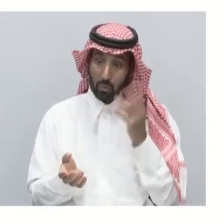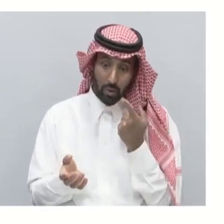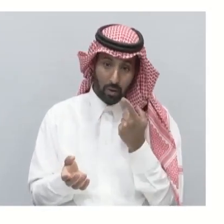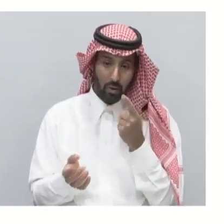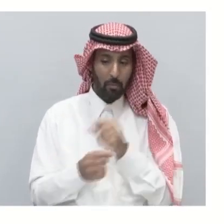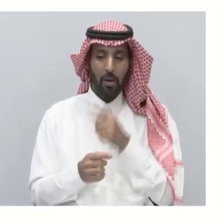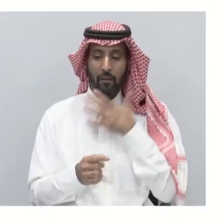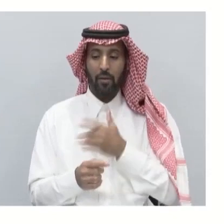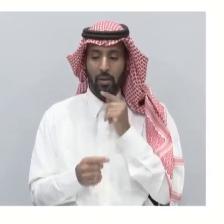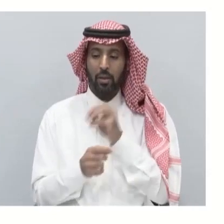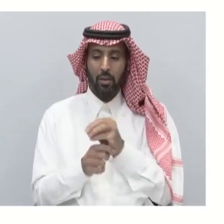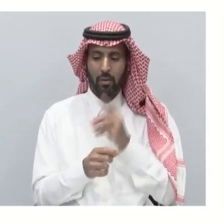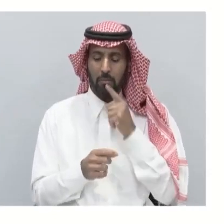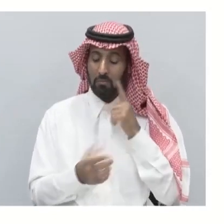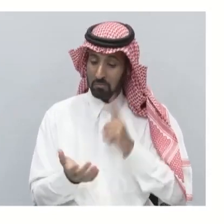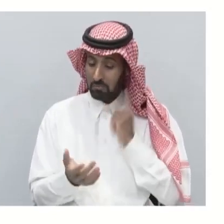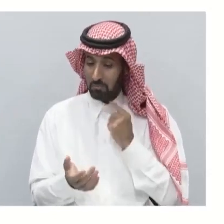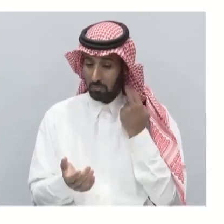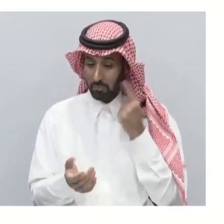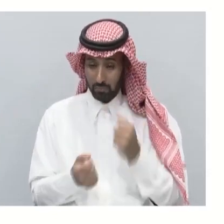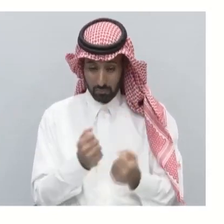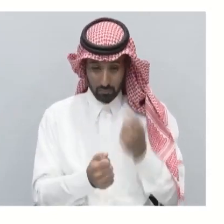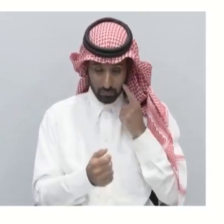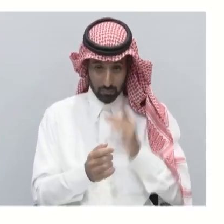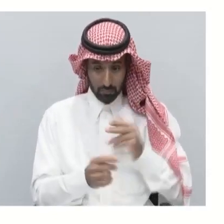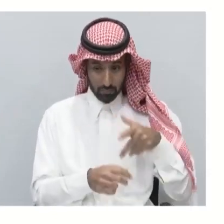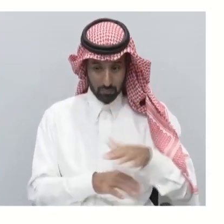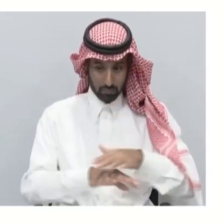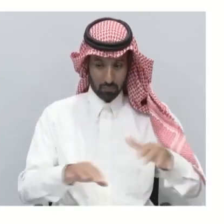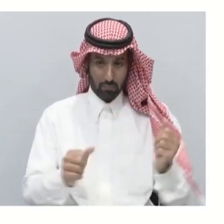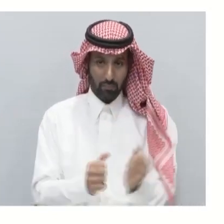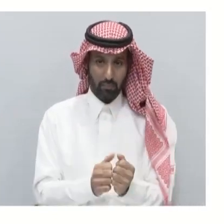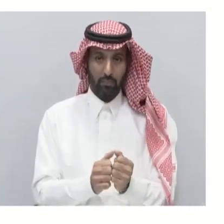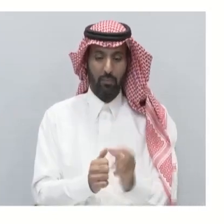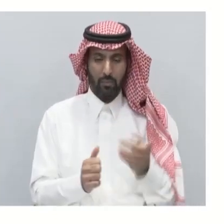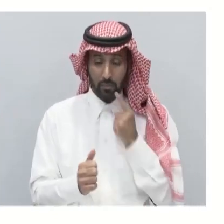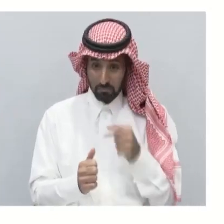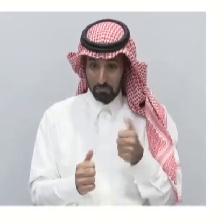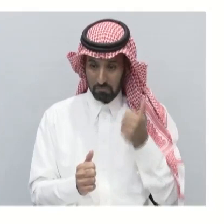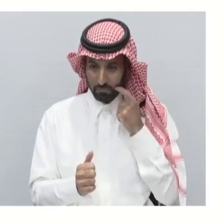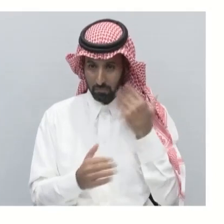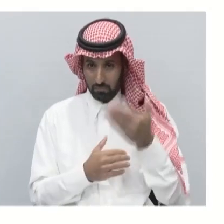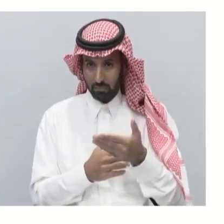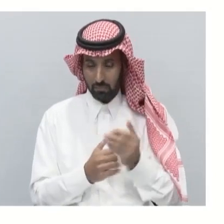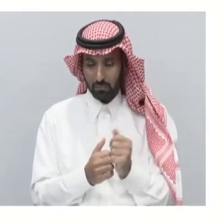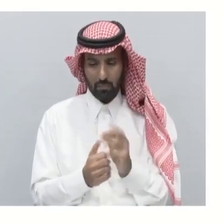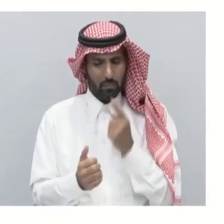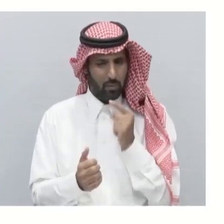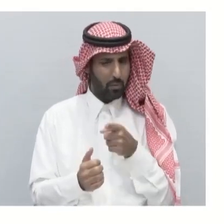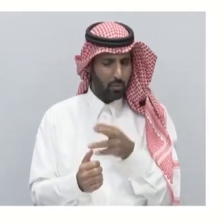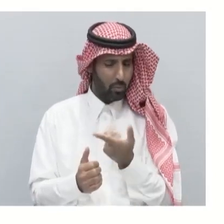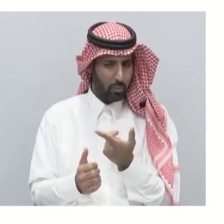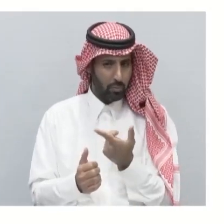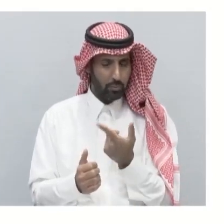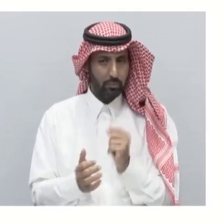what? My father promised to let me drive the Jeep in the desert. Isn't that cool? What